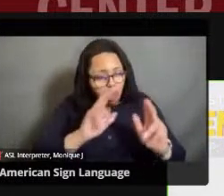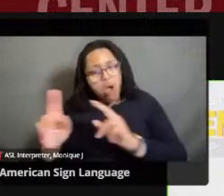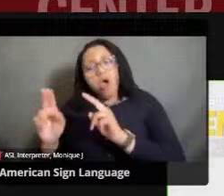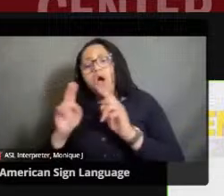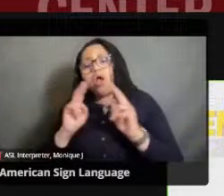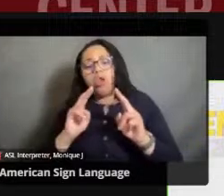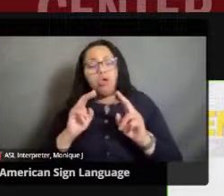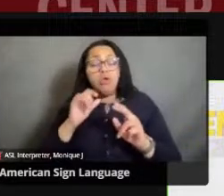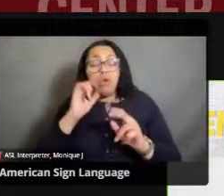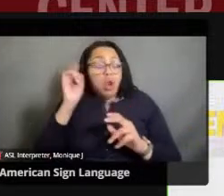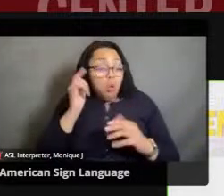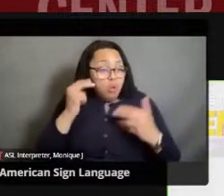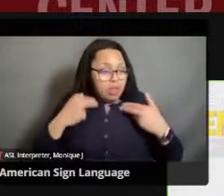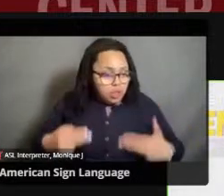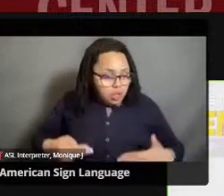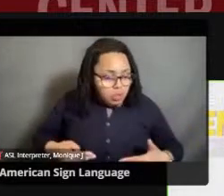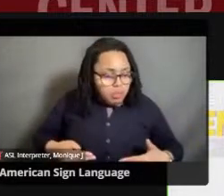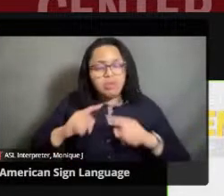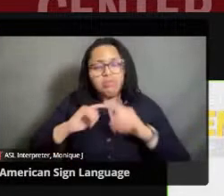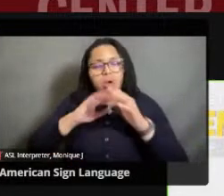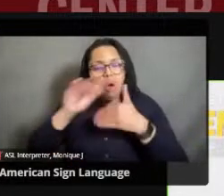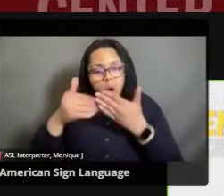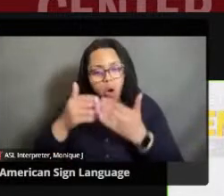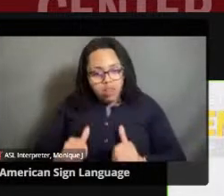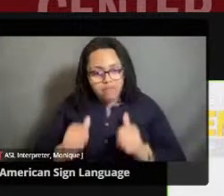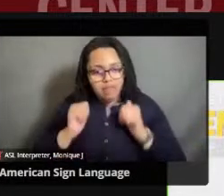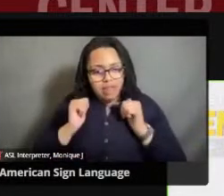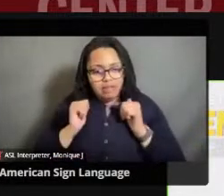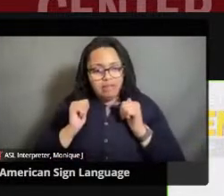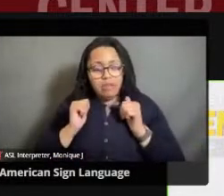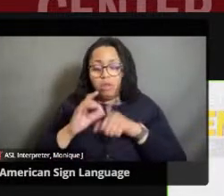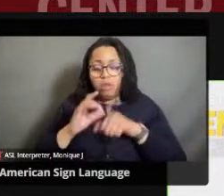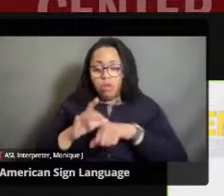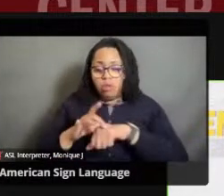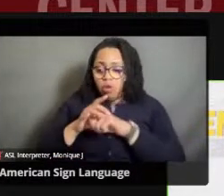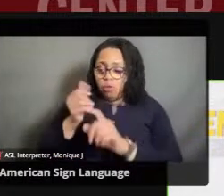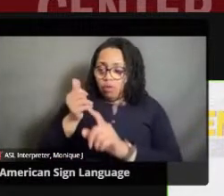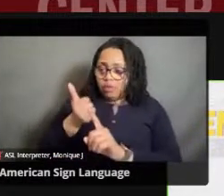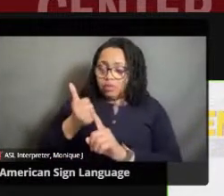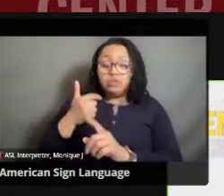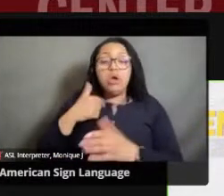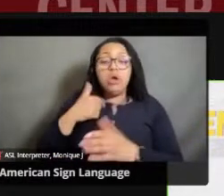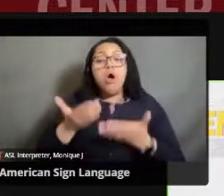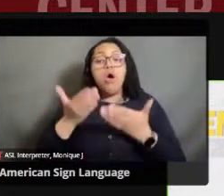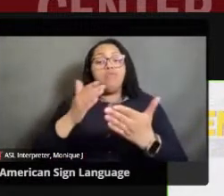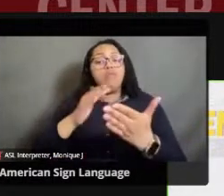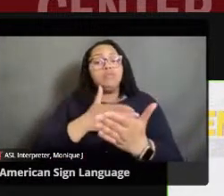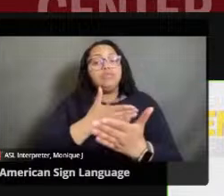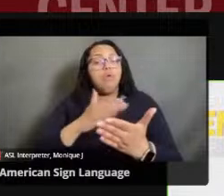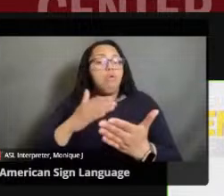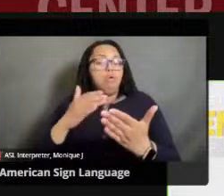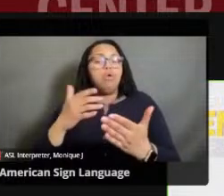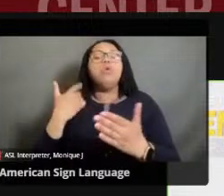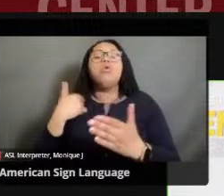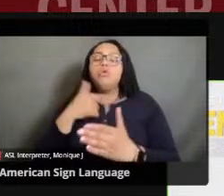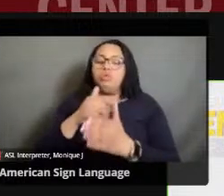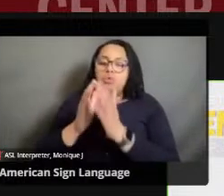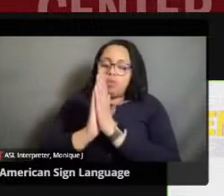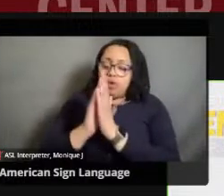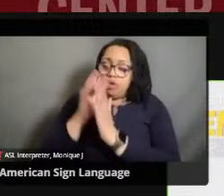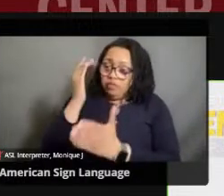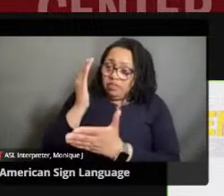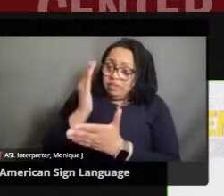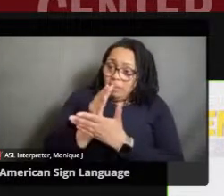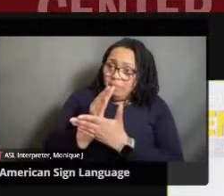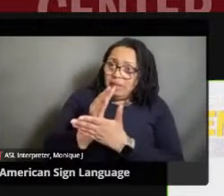and the earth itself. So I offer this song as we pray for a ceasefire, an end